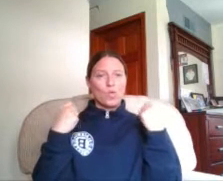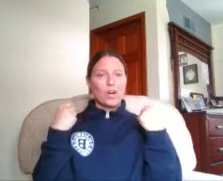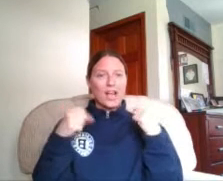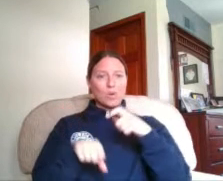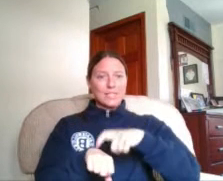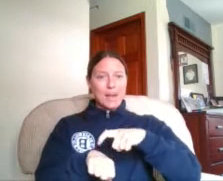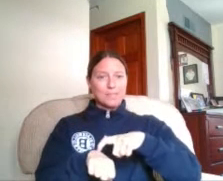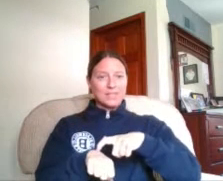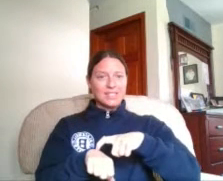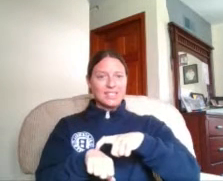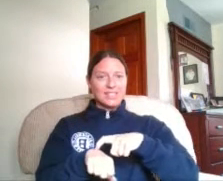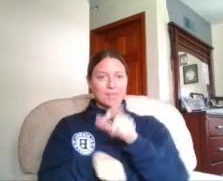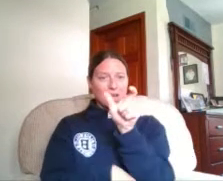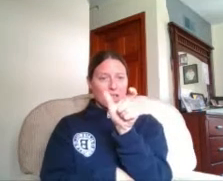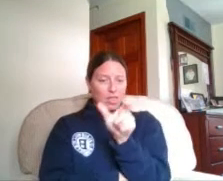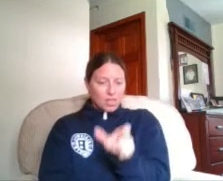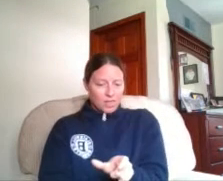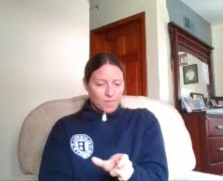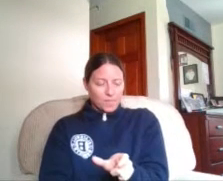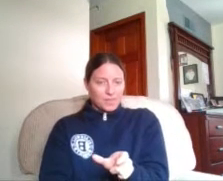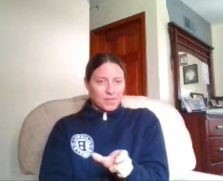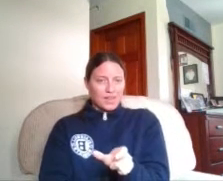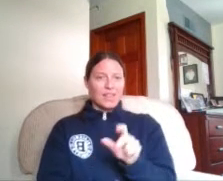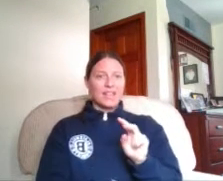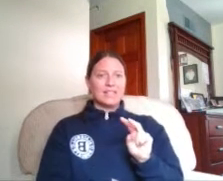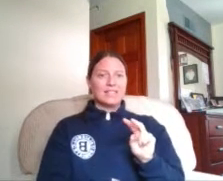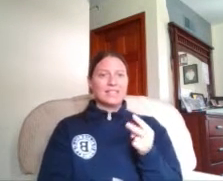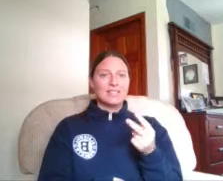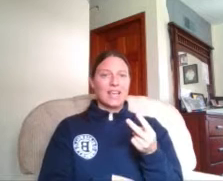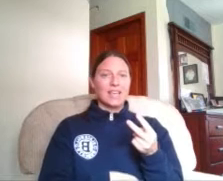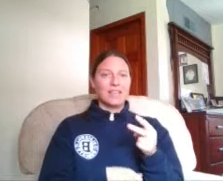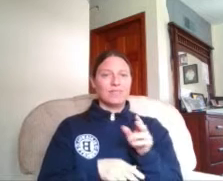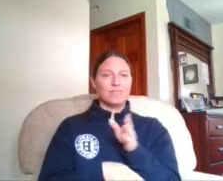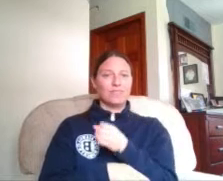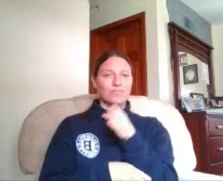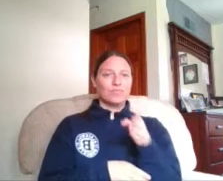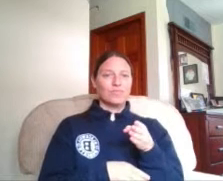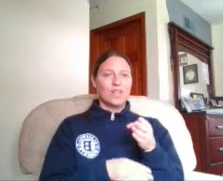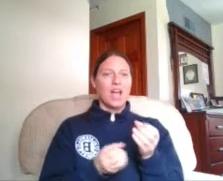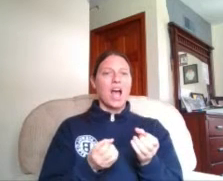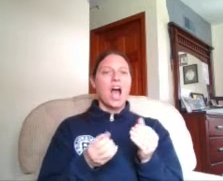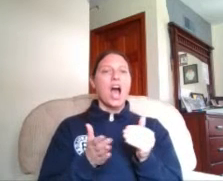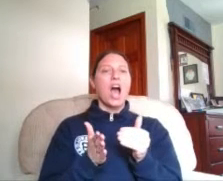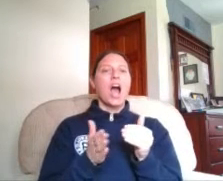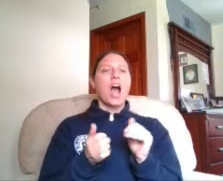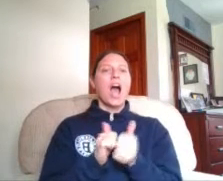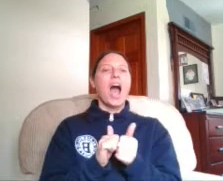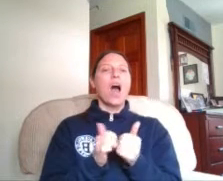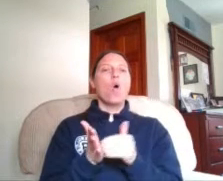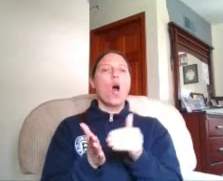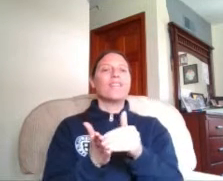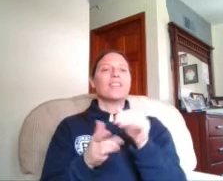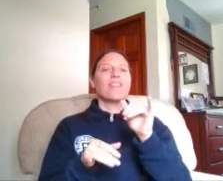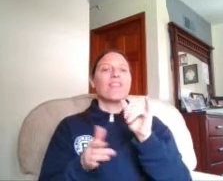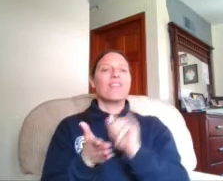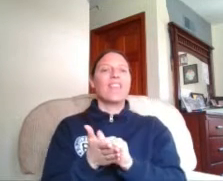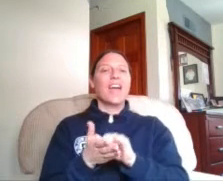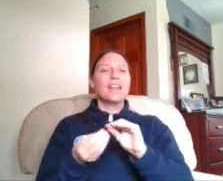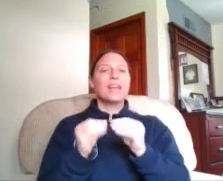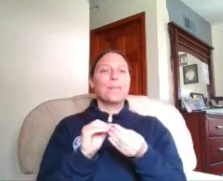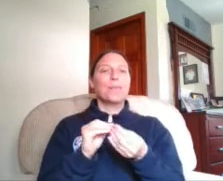And step 2 is to record the frequency of each time in that frequency column.